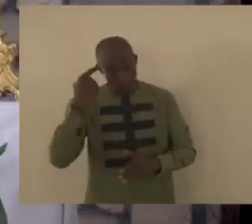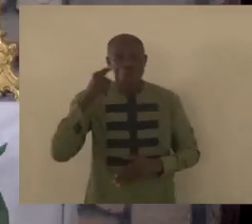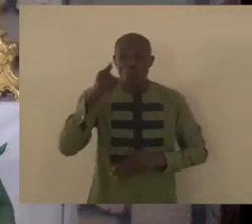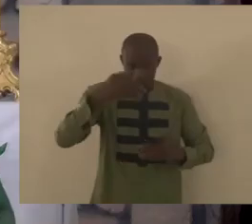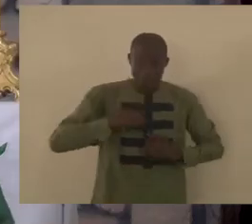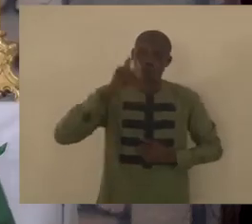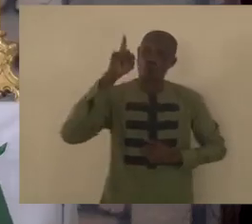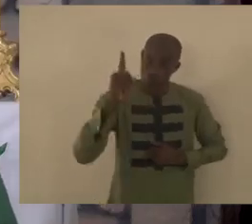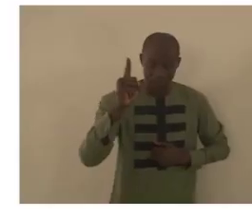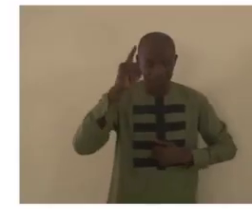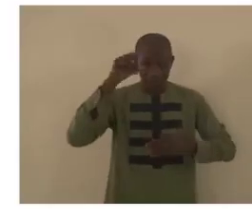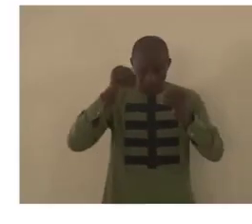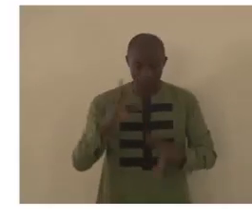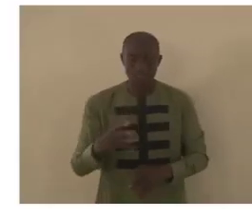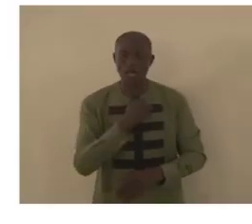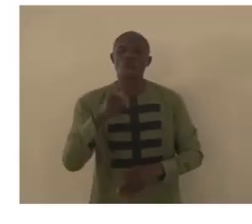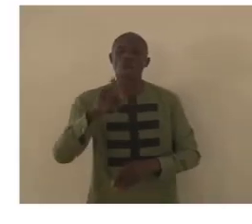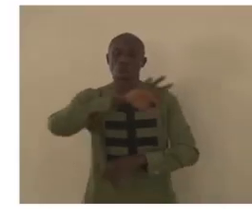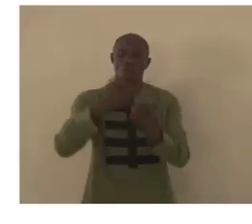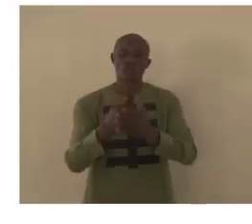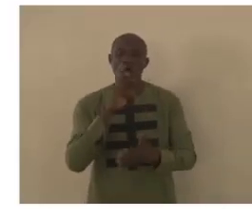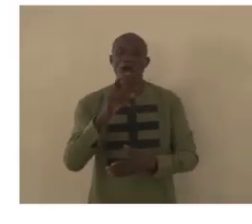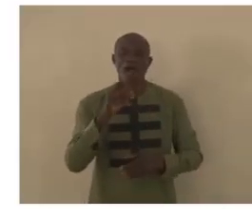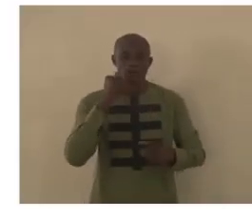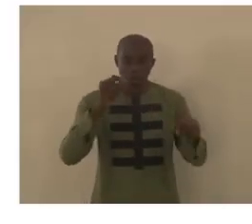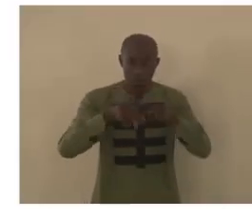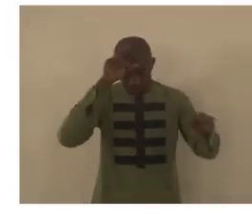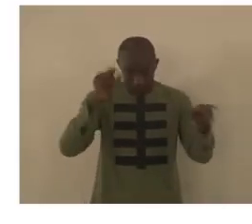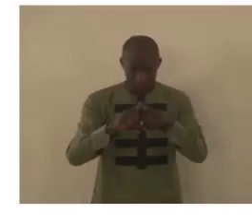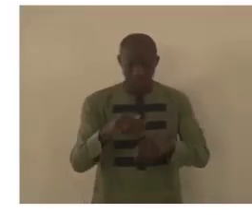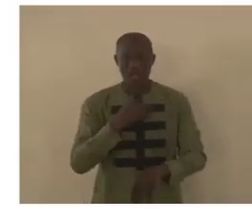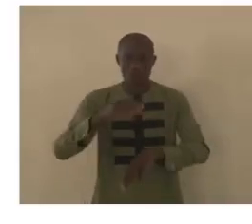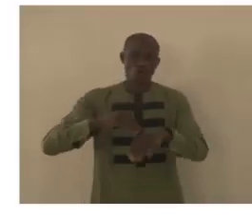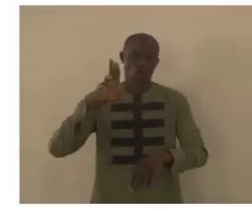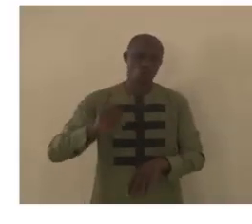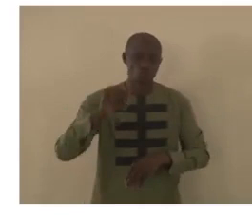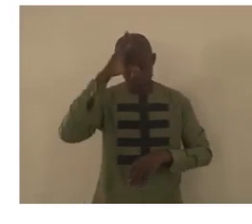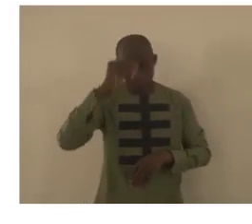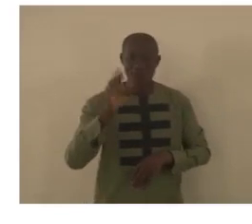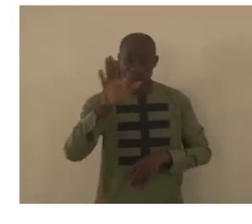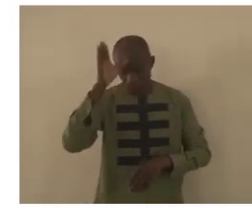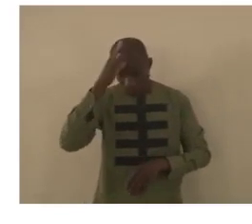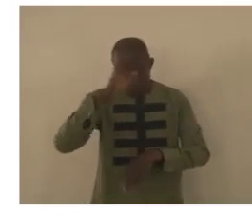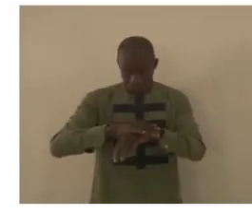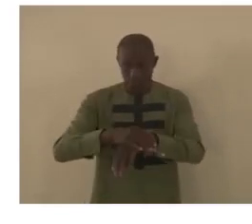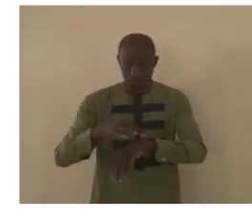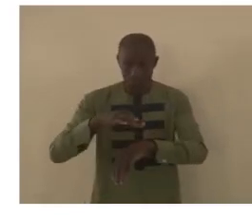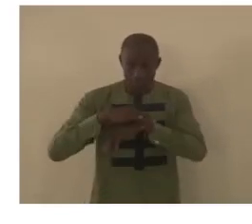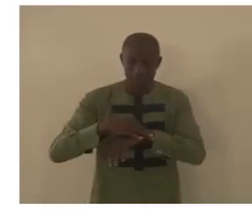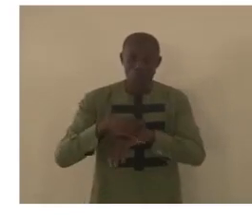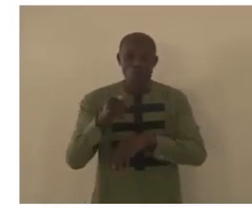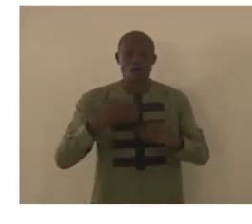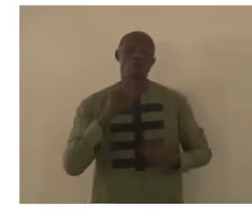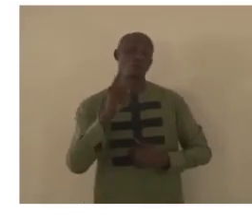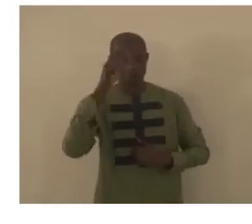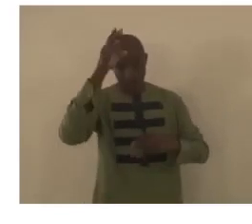you have one teacher, and you are all brethren. And call no man your father on earth, for you have